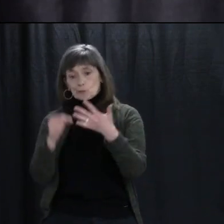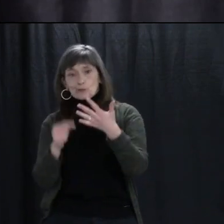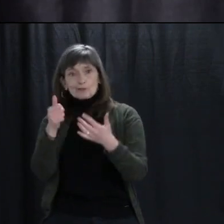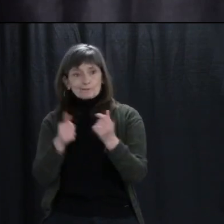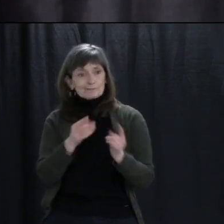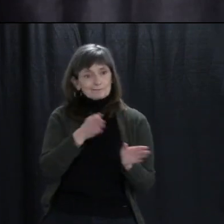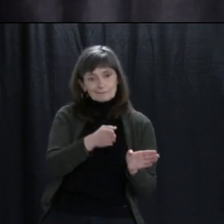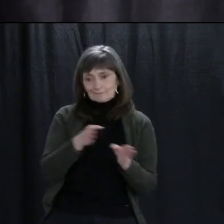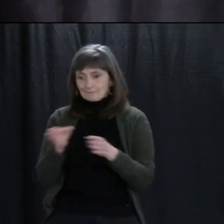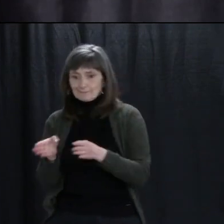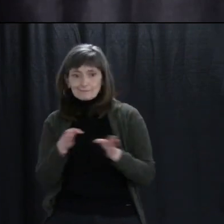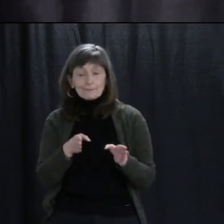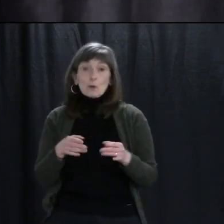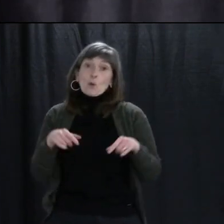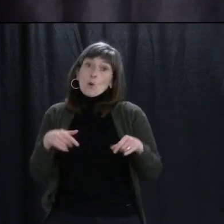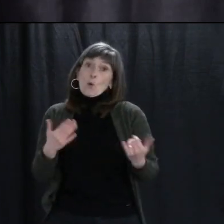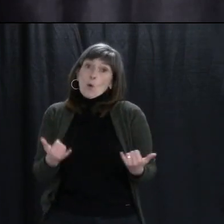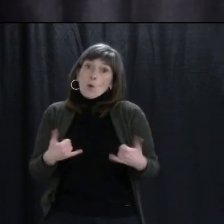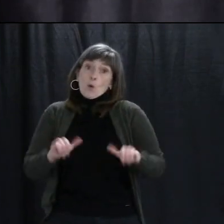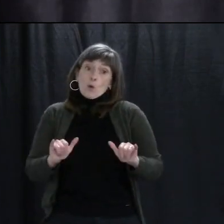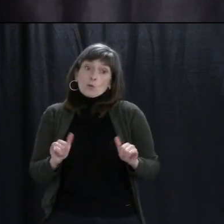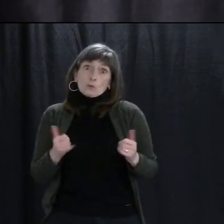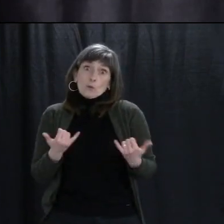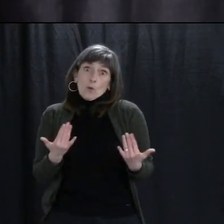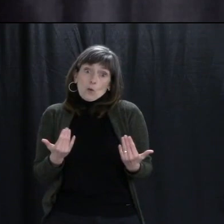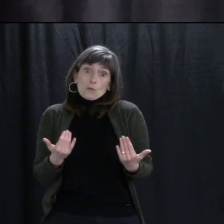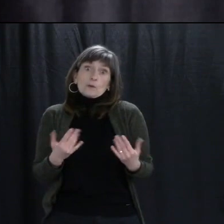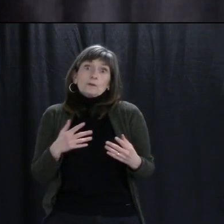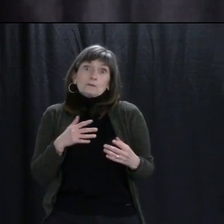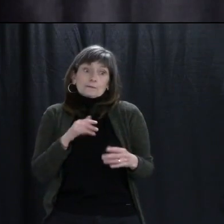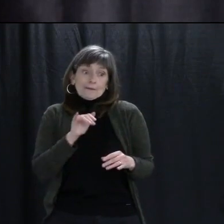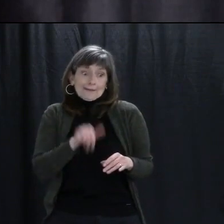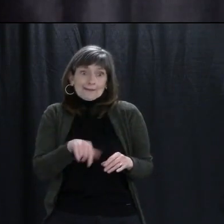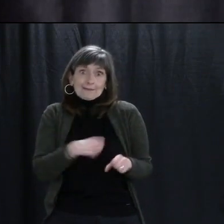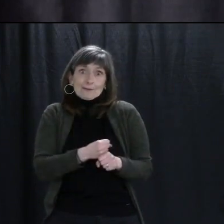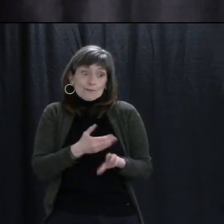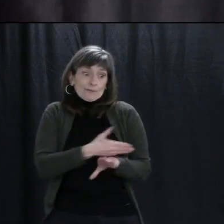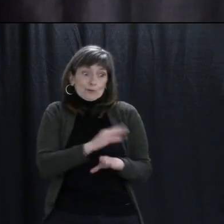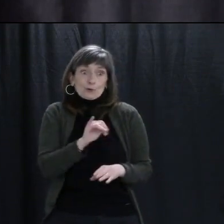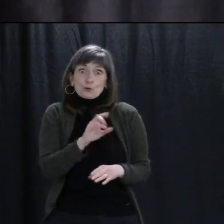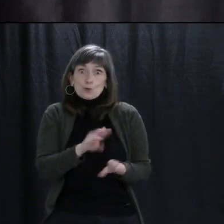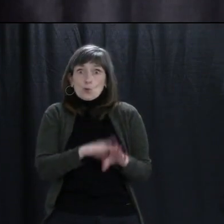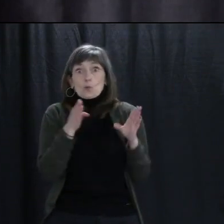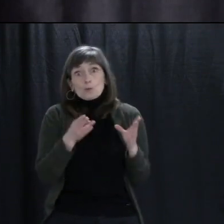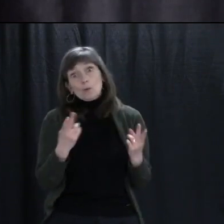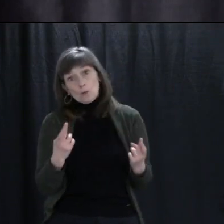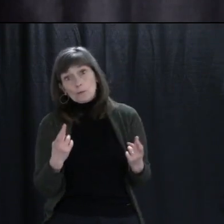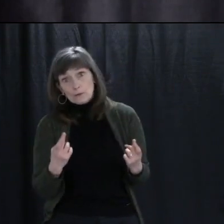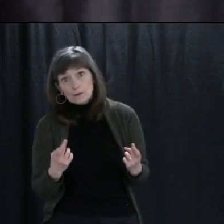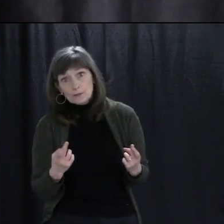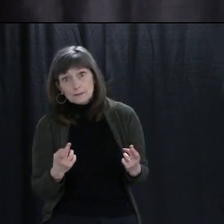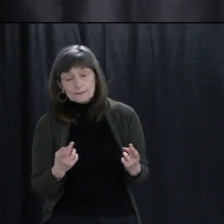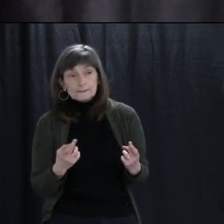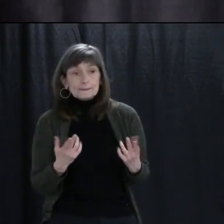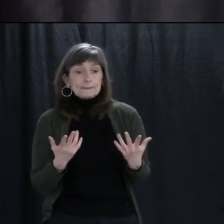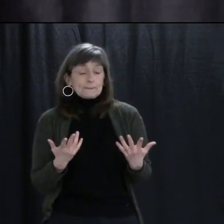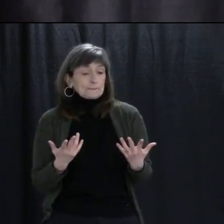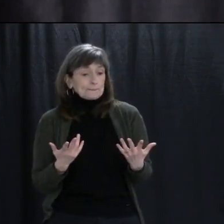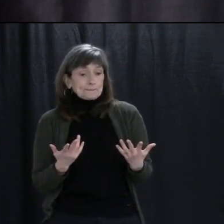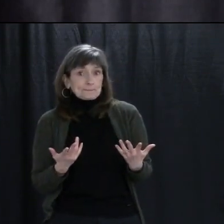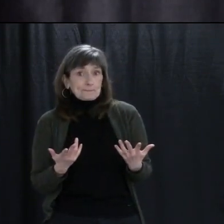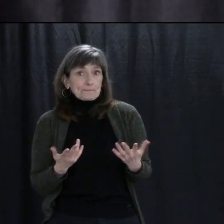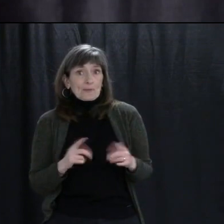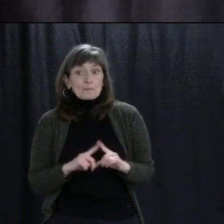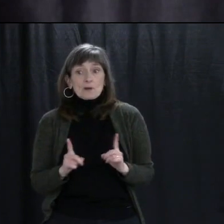the classrooms this year, and we stick to that hope. I've mentioned earlier on in